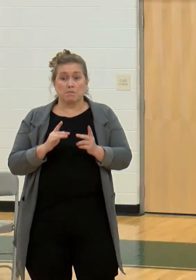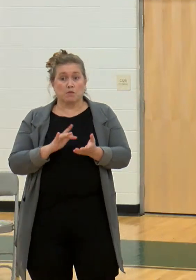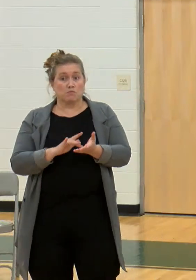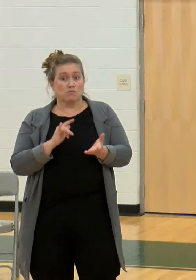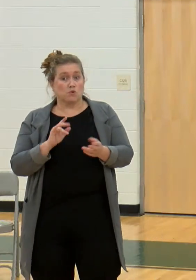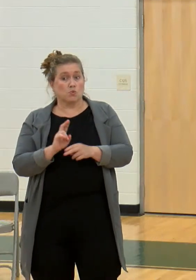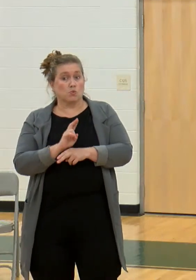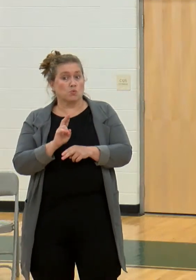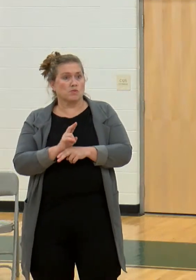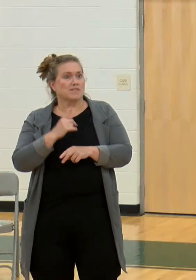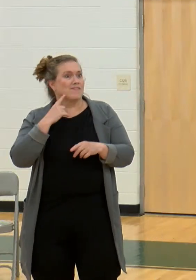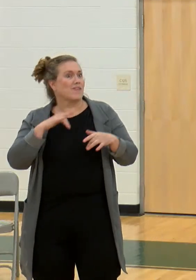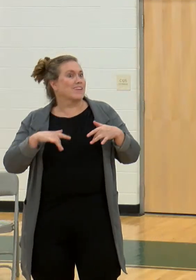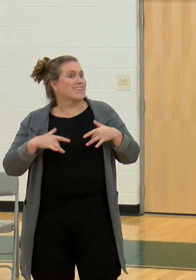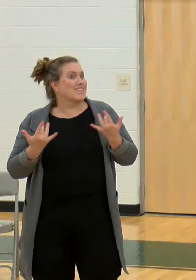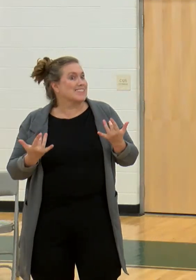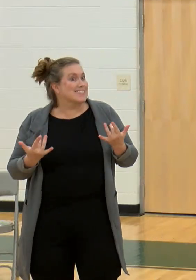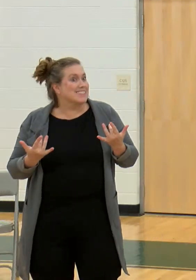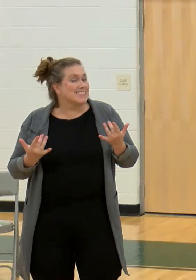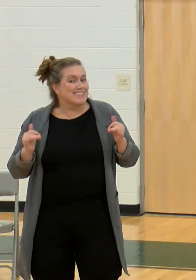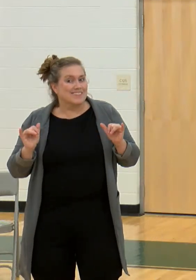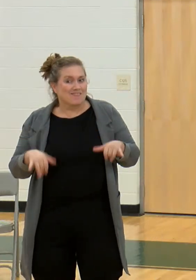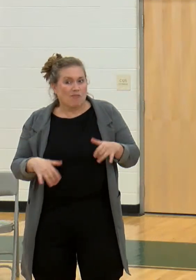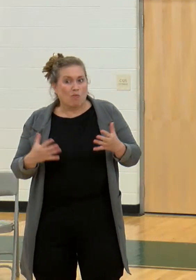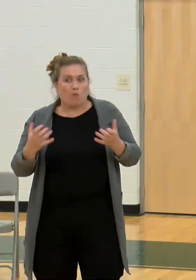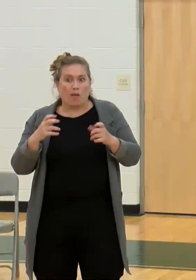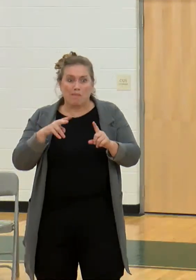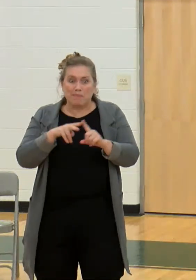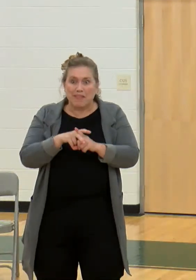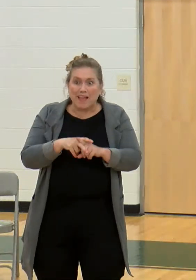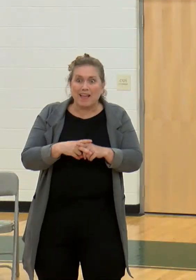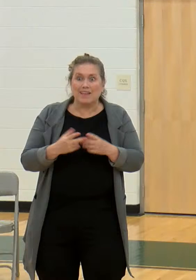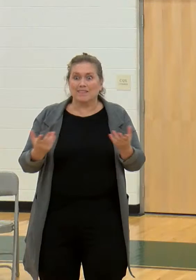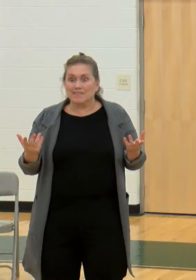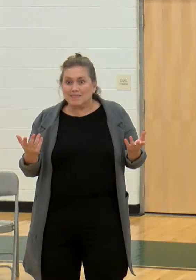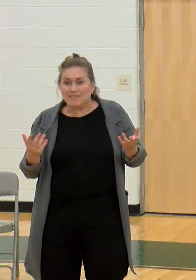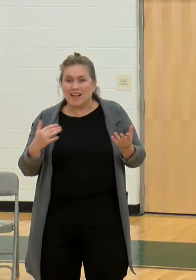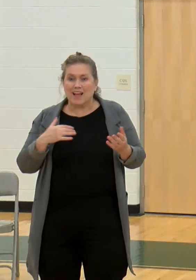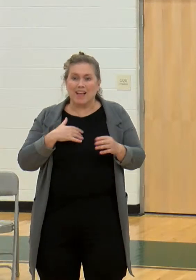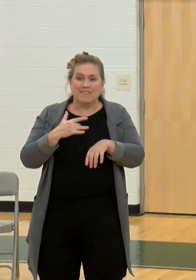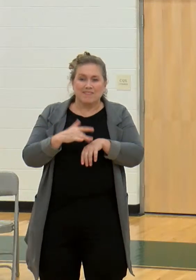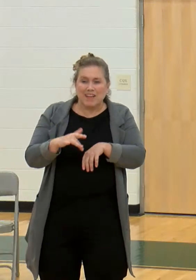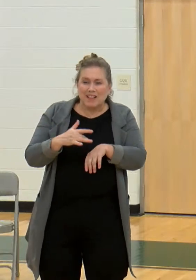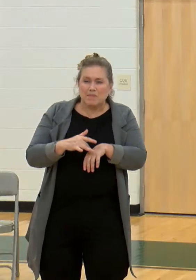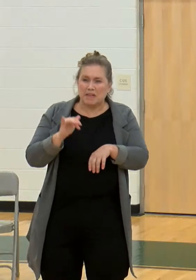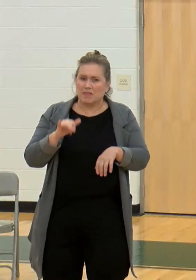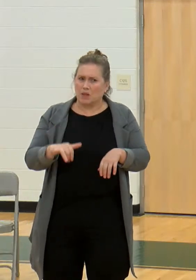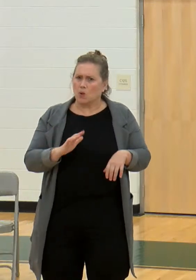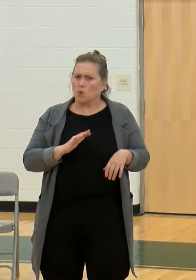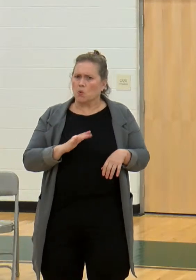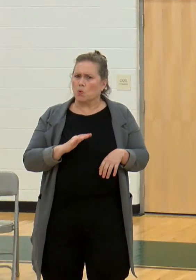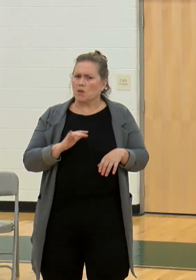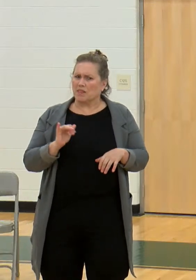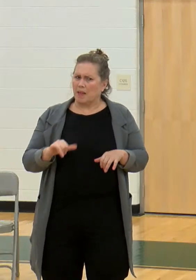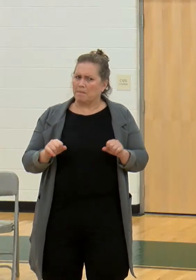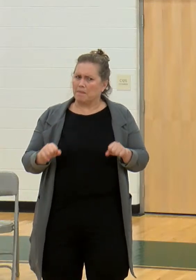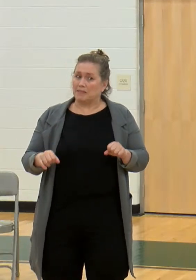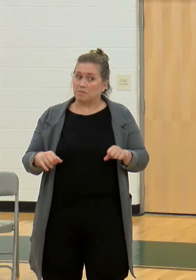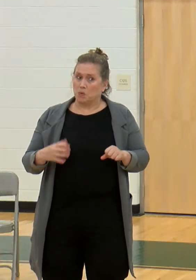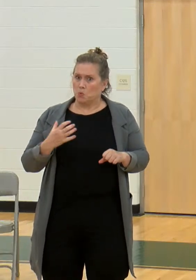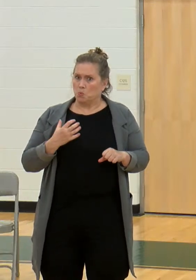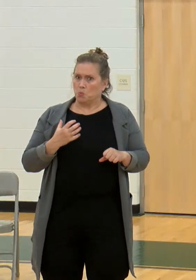Mm-hmm. That's one of the things That's a good point. Yeah, that happen whenever definitely. it's possible. There's a